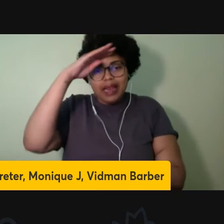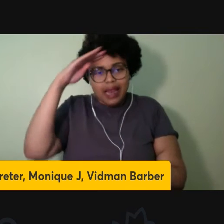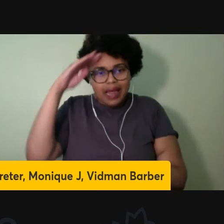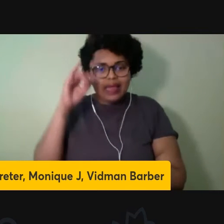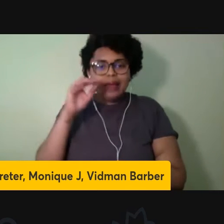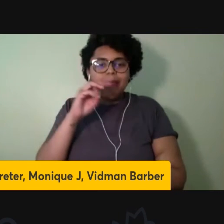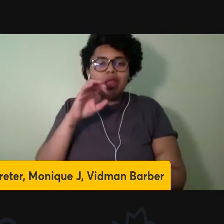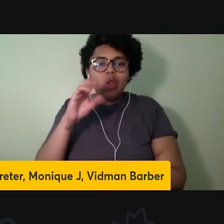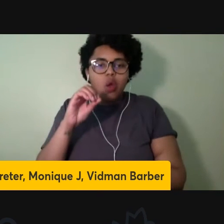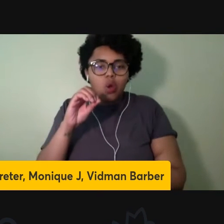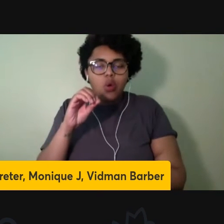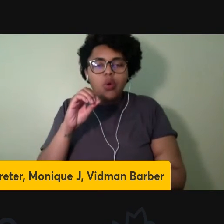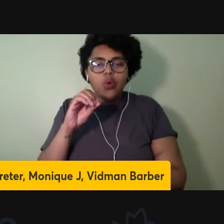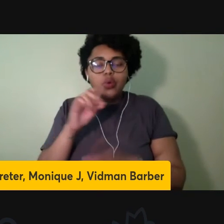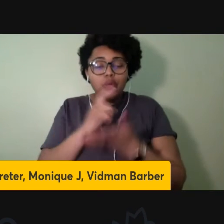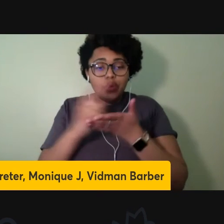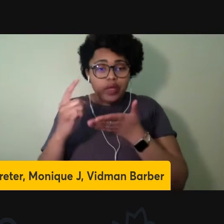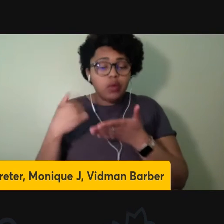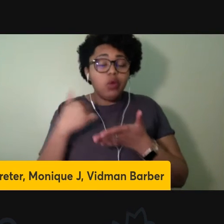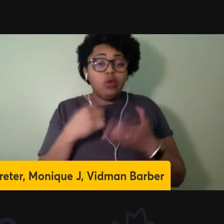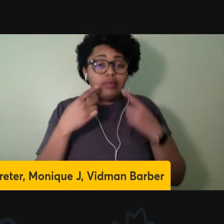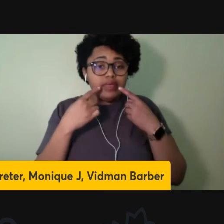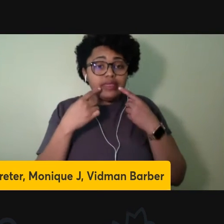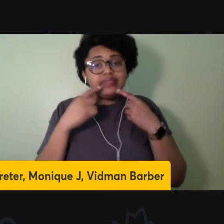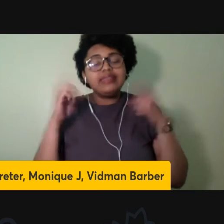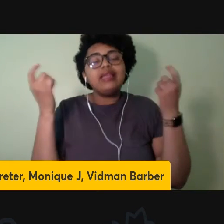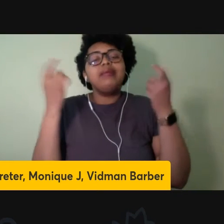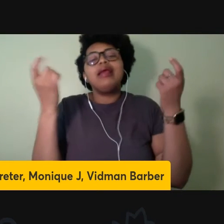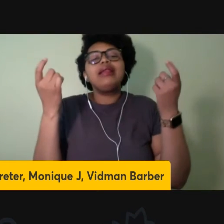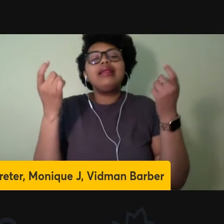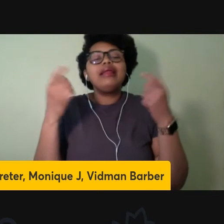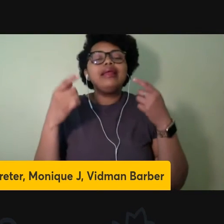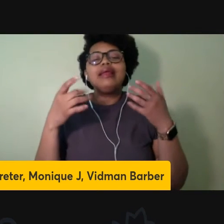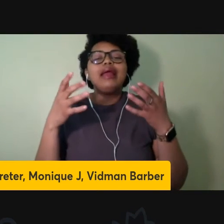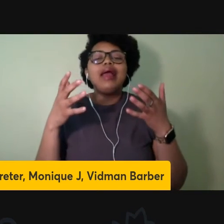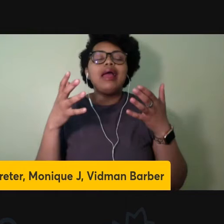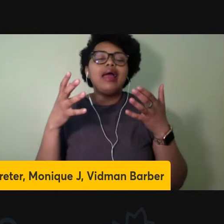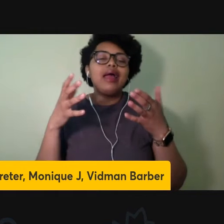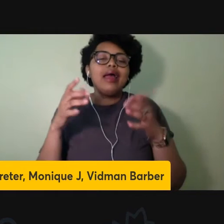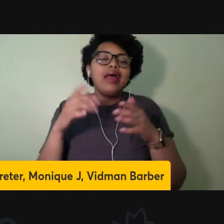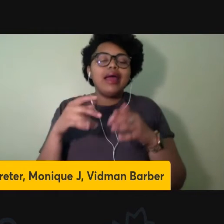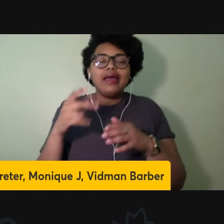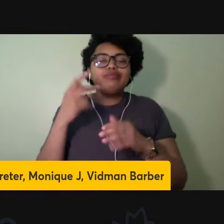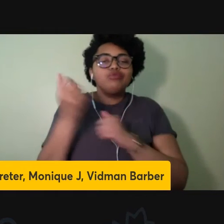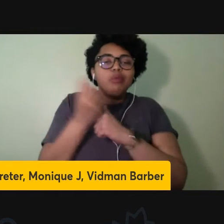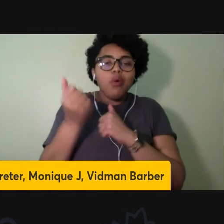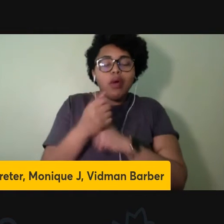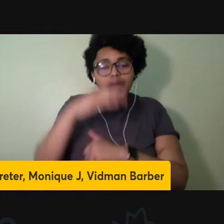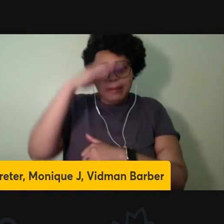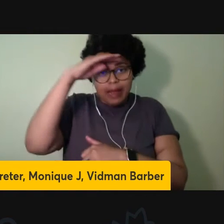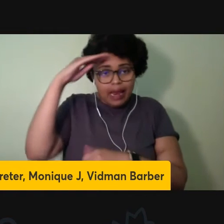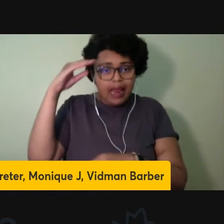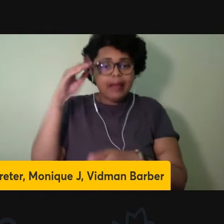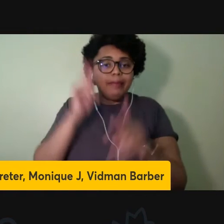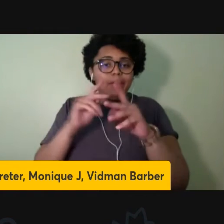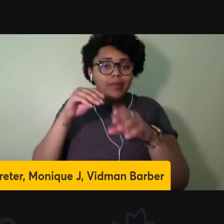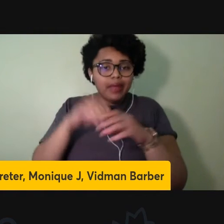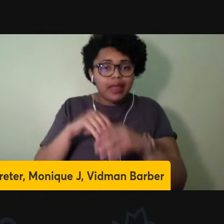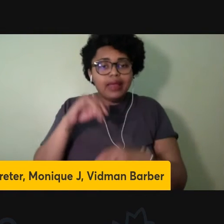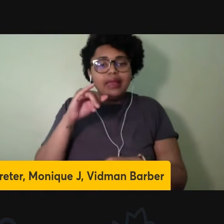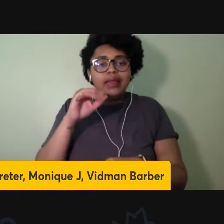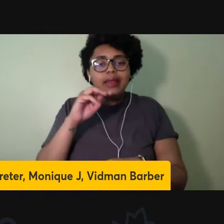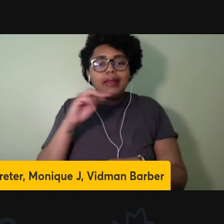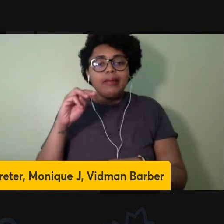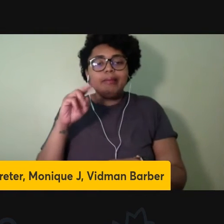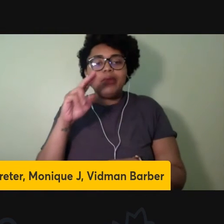be celebrating, amplifying, and supporting Black voices in immunology. Before we begin, we would like to thank our major sponsors, Immune